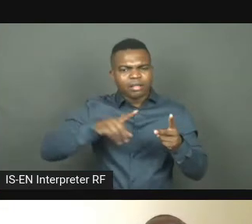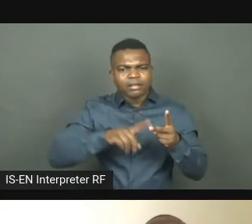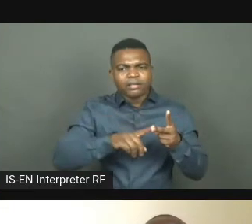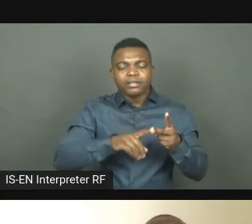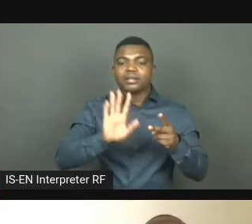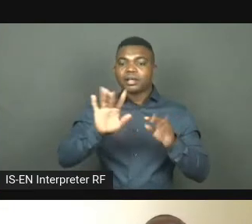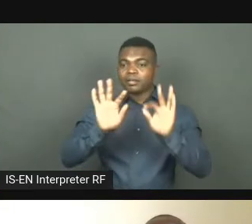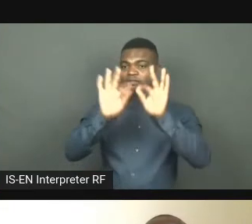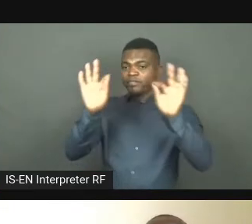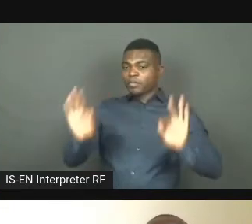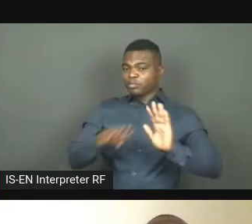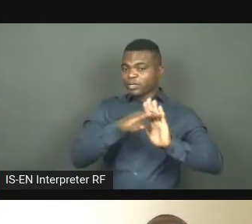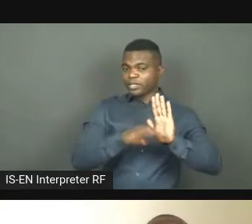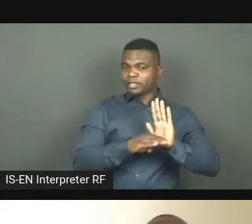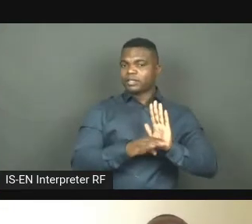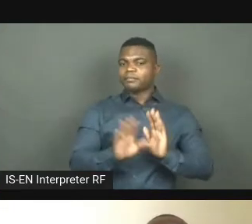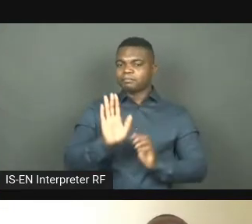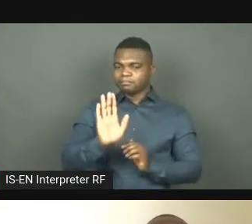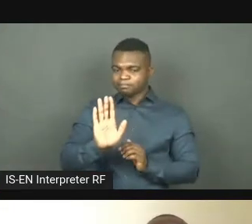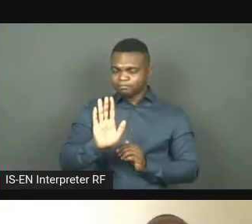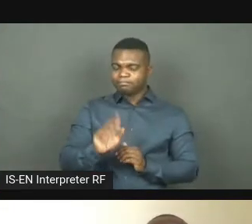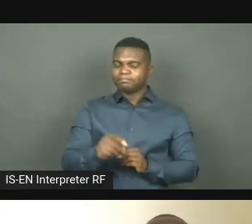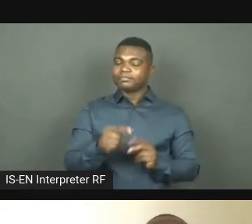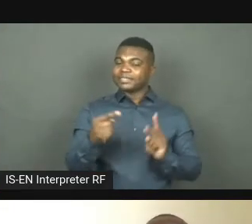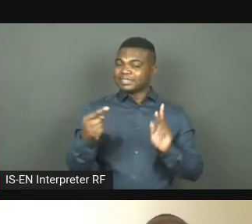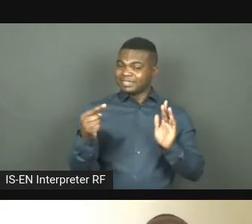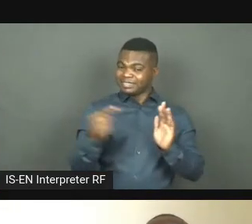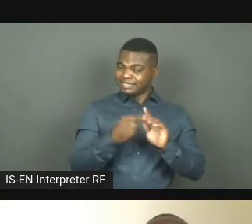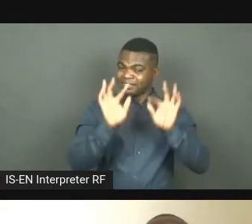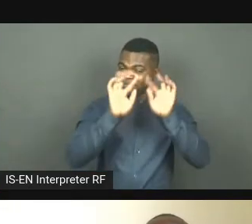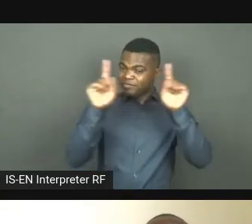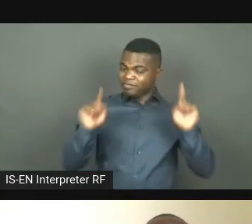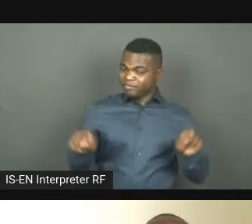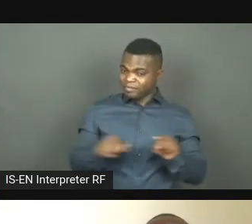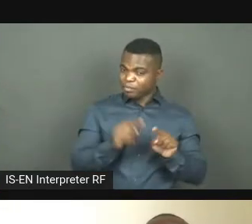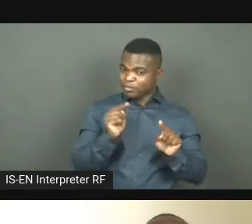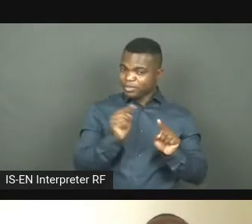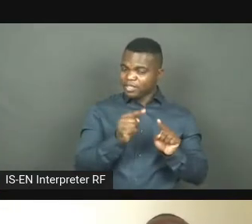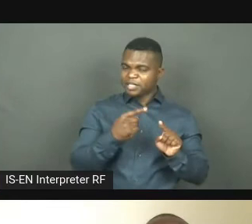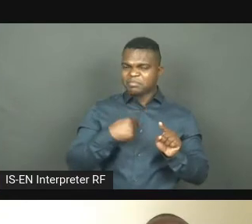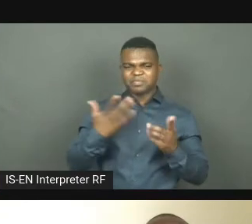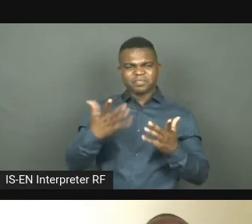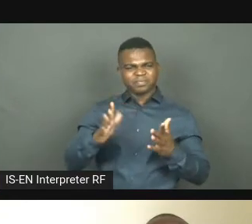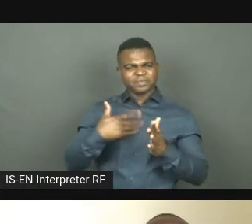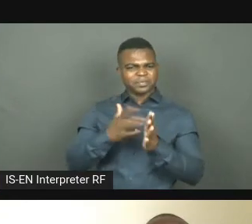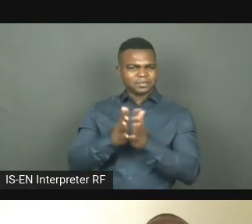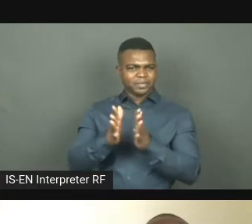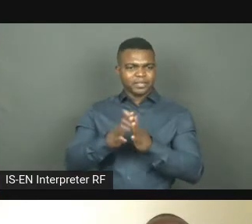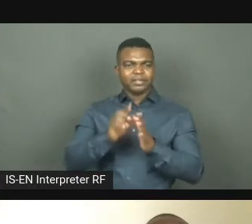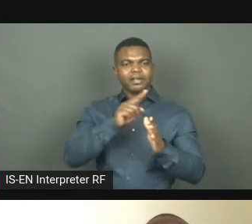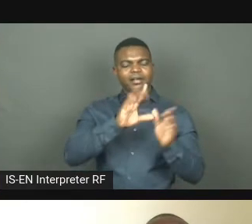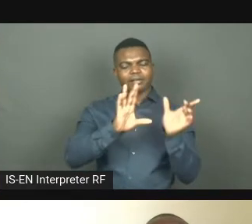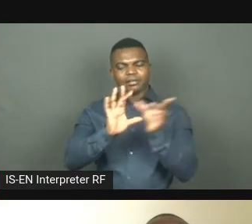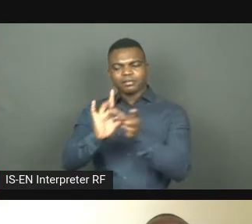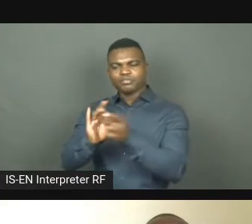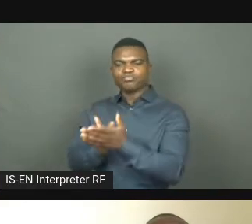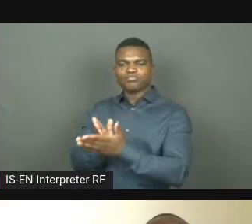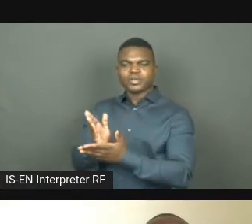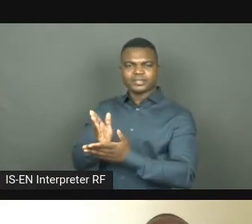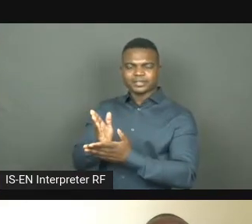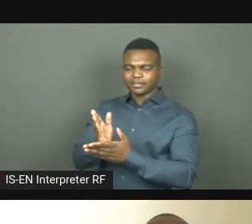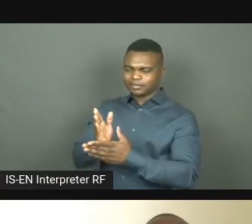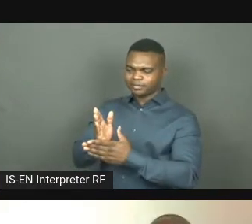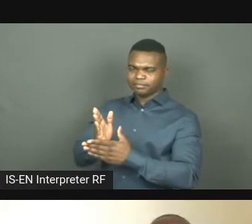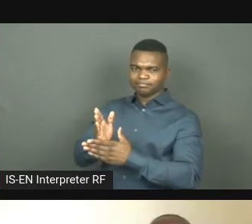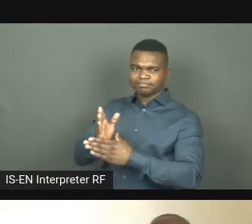if it is a choice. But the question is, how do I move from having this blind spot of excluding people because they don't look like me or they don't feel the way